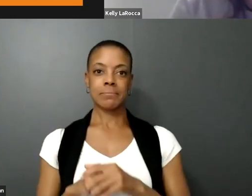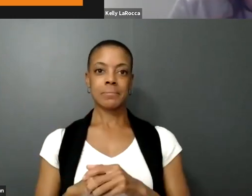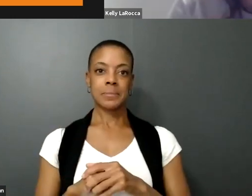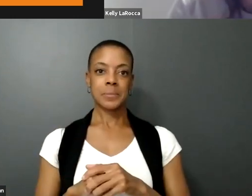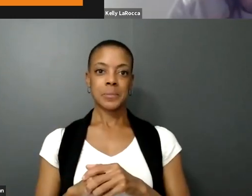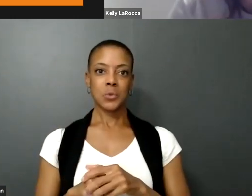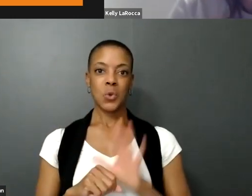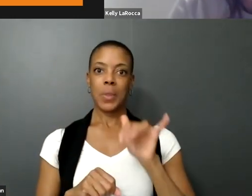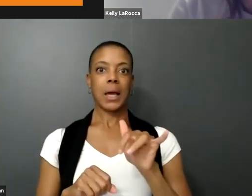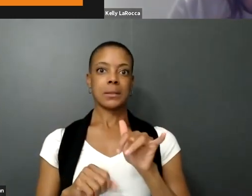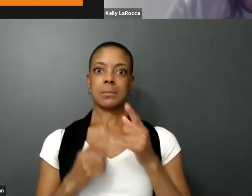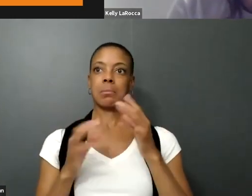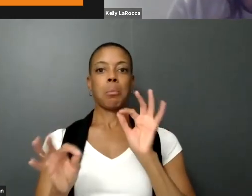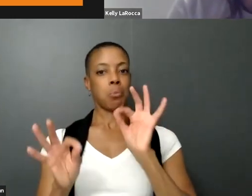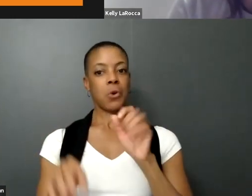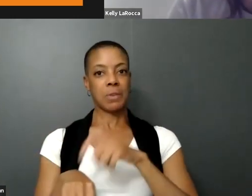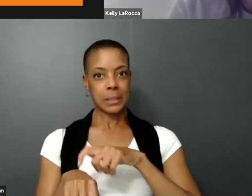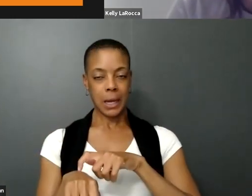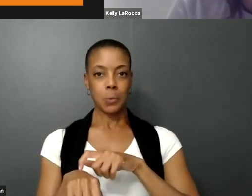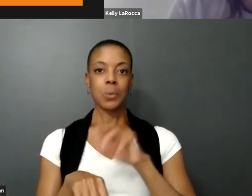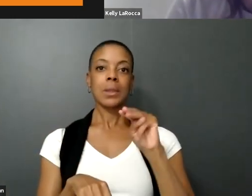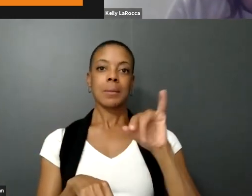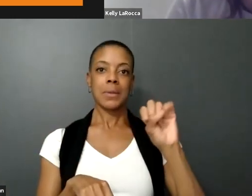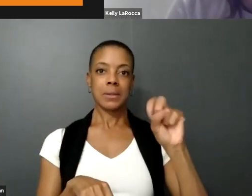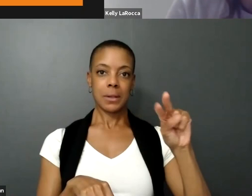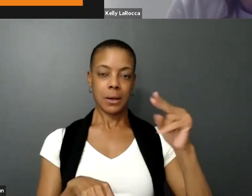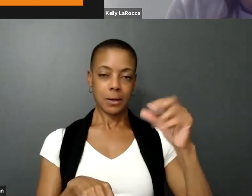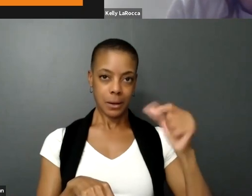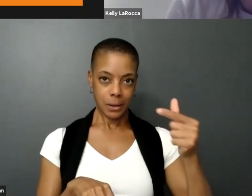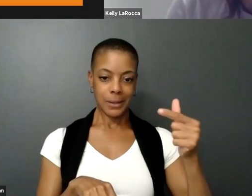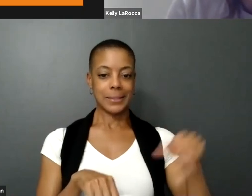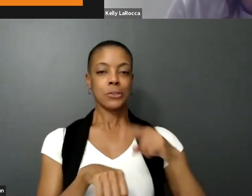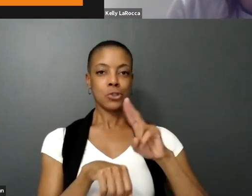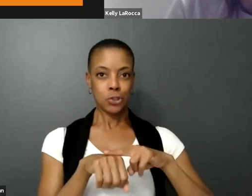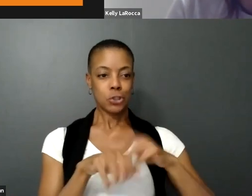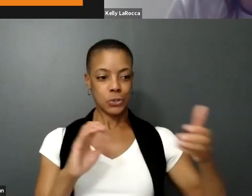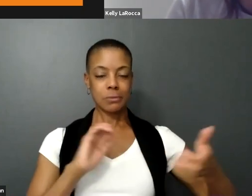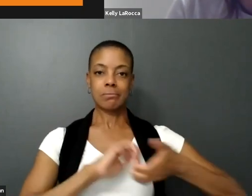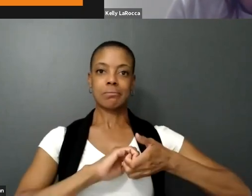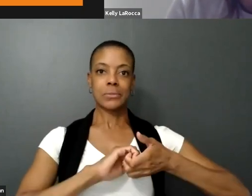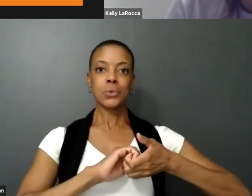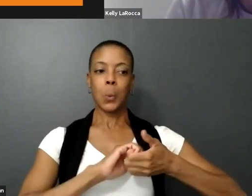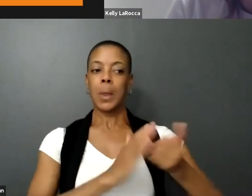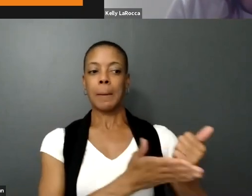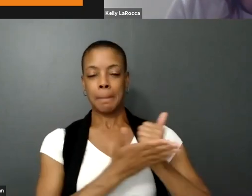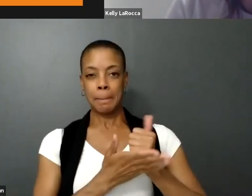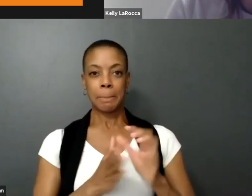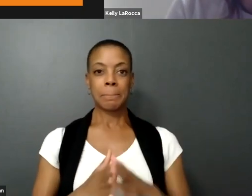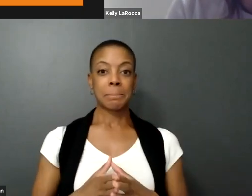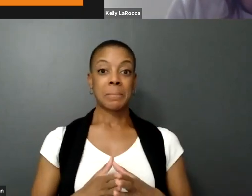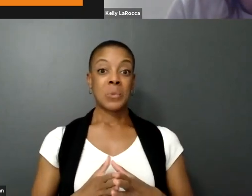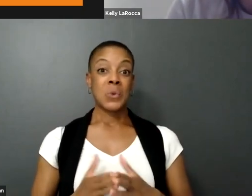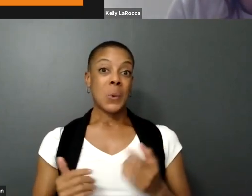Nation. So I think I'll stop there. I look forward to the rest of the discussion, but I just want to